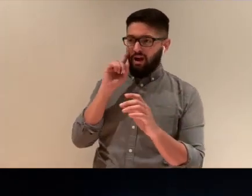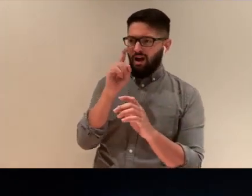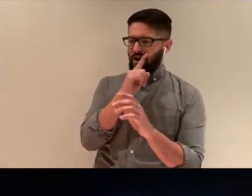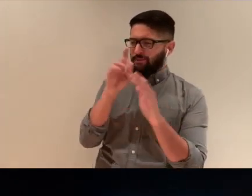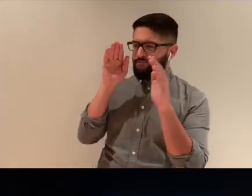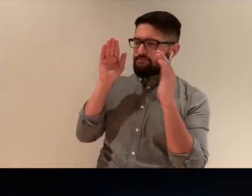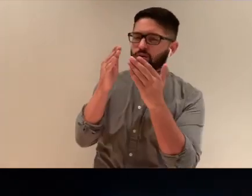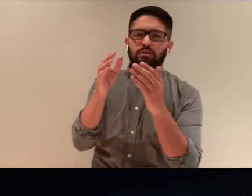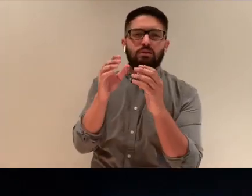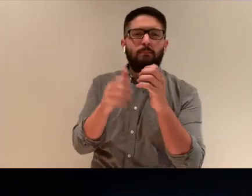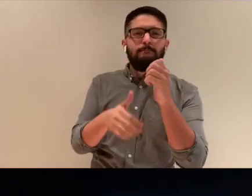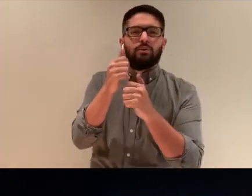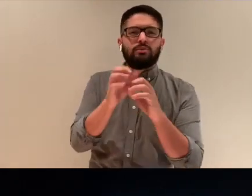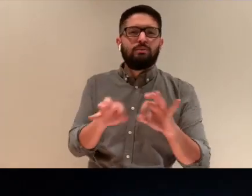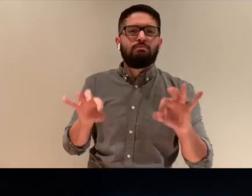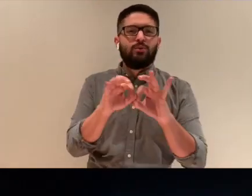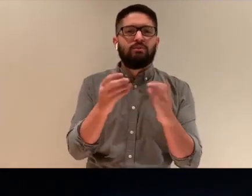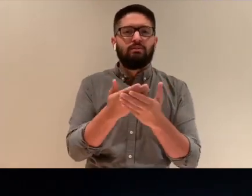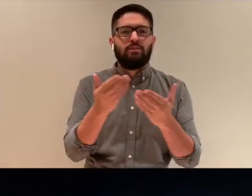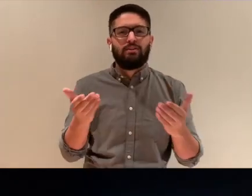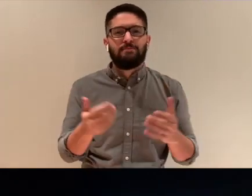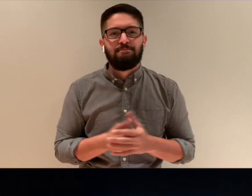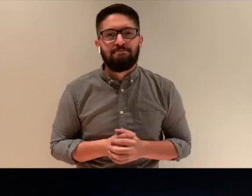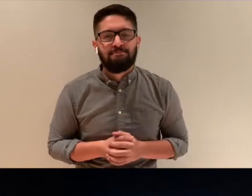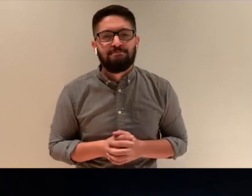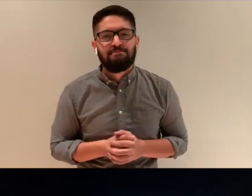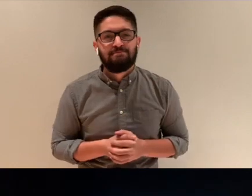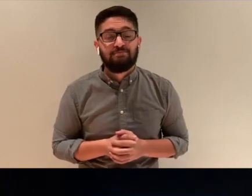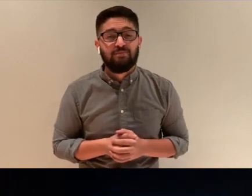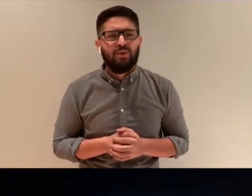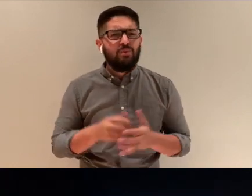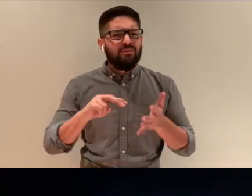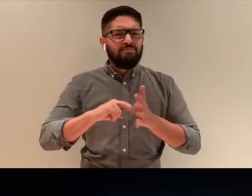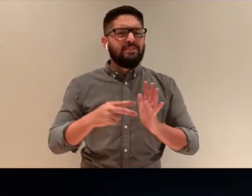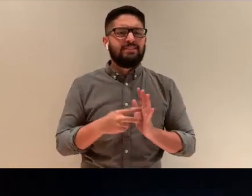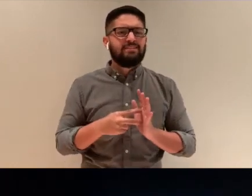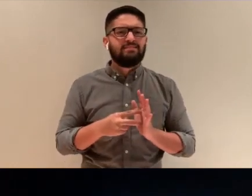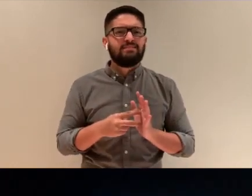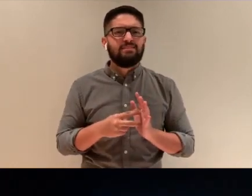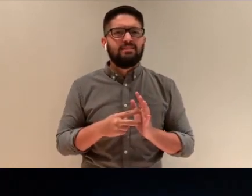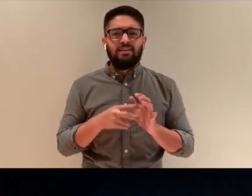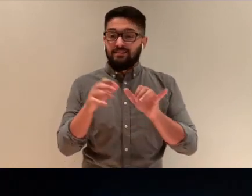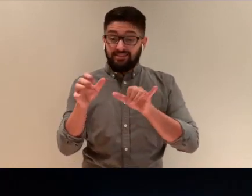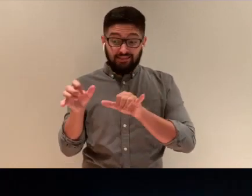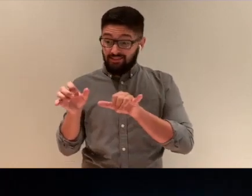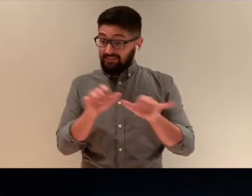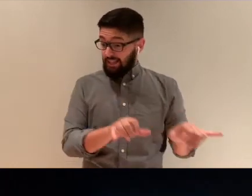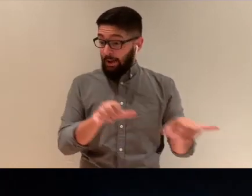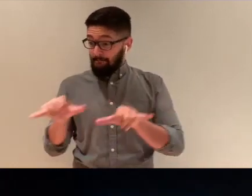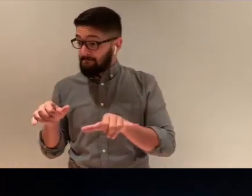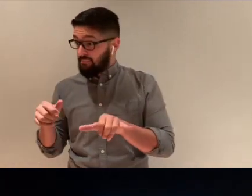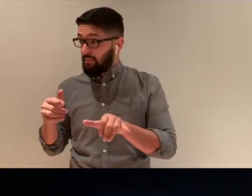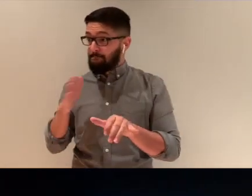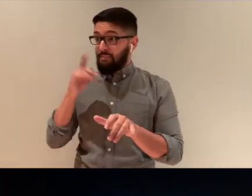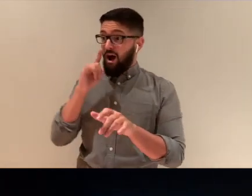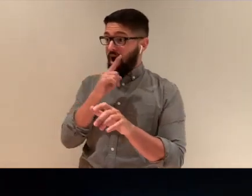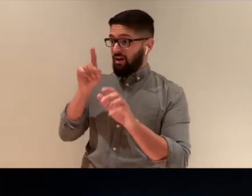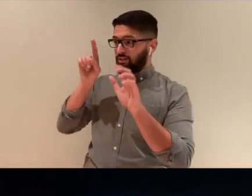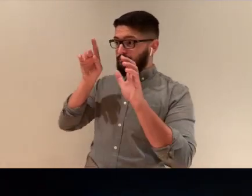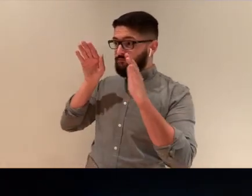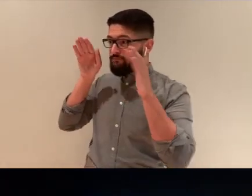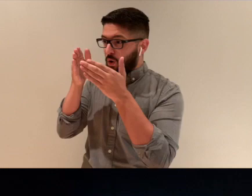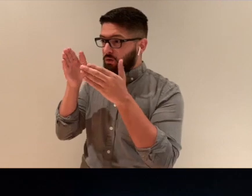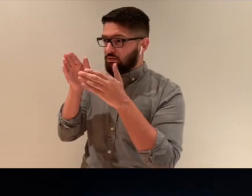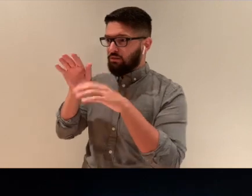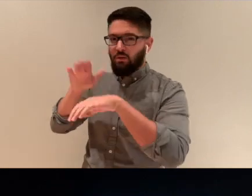our eyes on the most important thing. And by that I mean that just like I had to fix